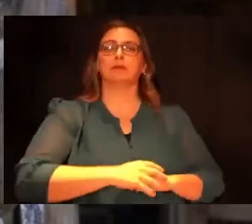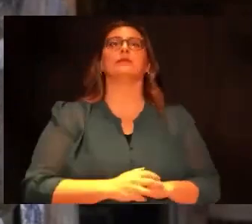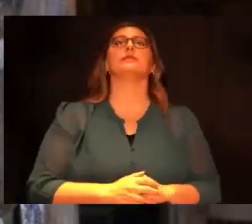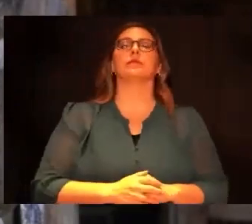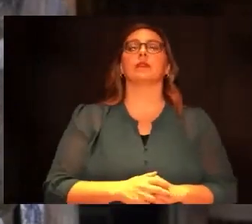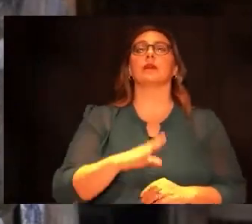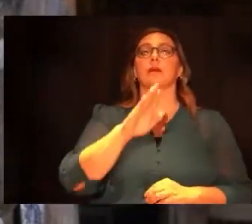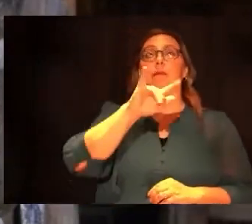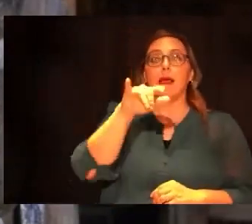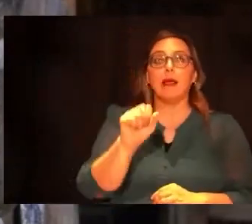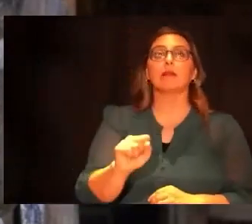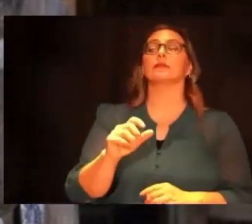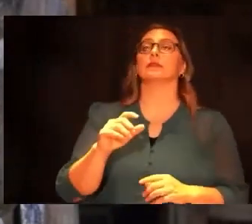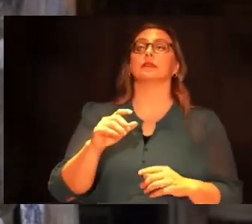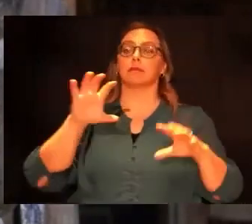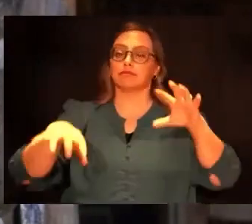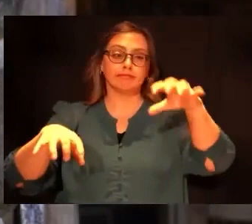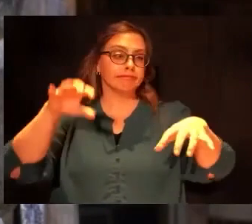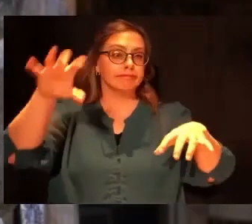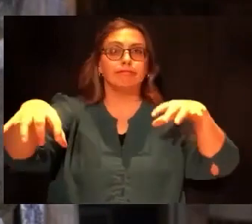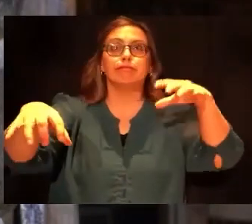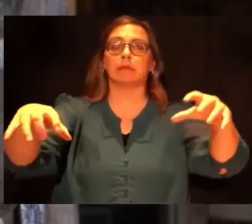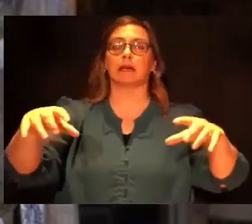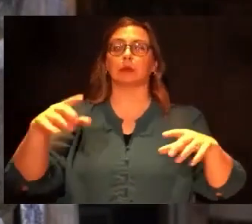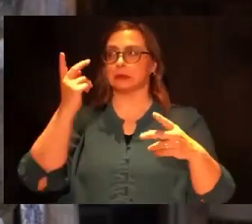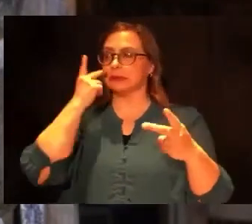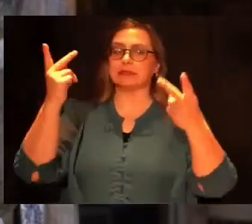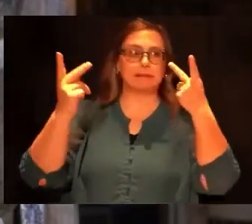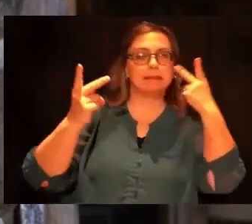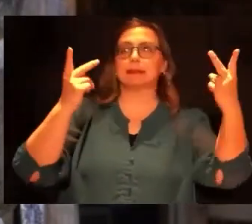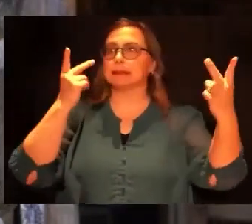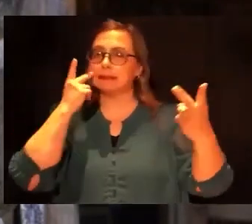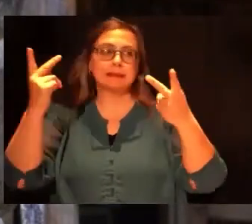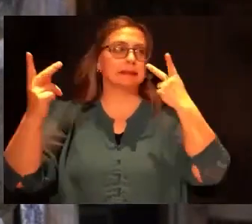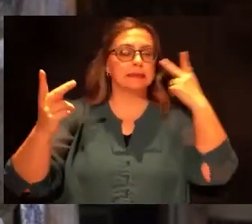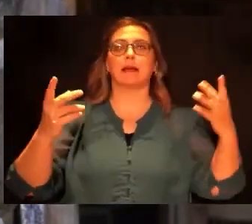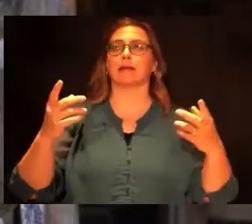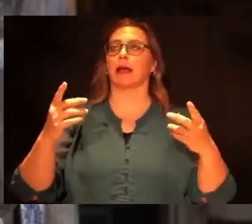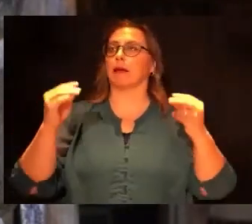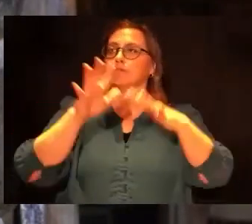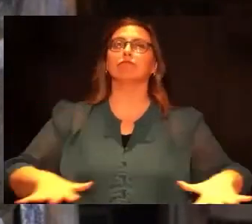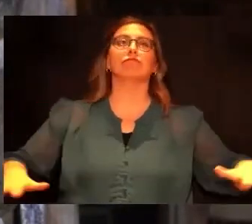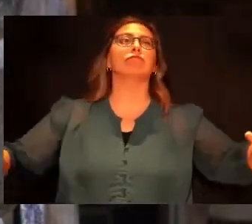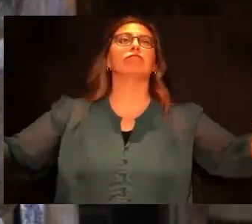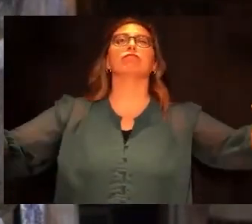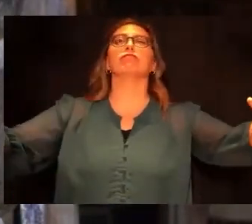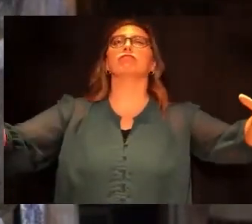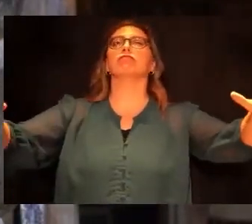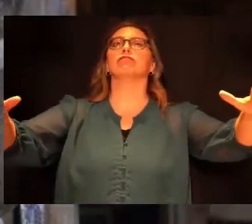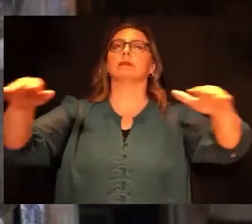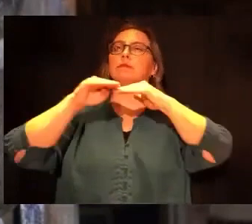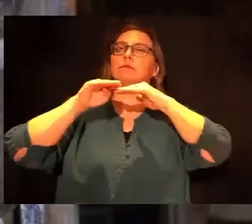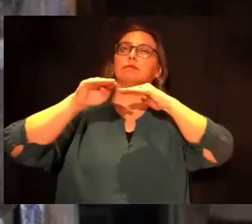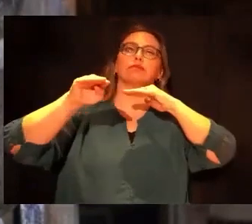Bale's random positions break the endless prairies, an infinite landscape, terrain so persistent in